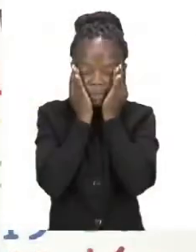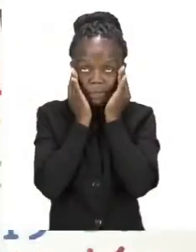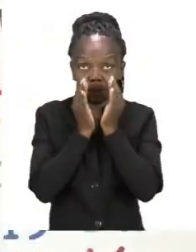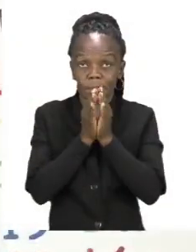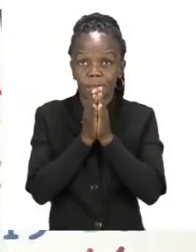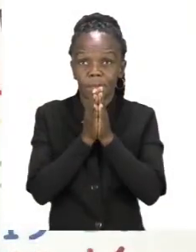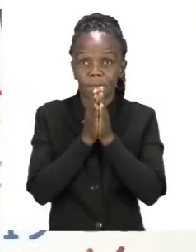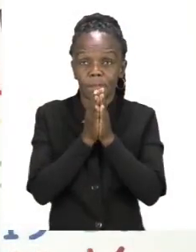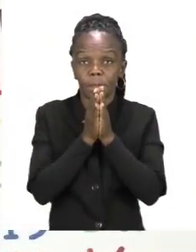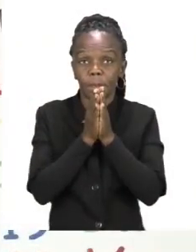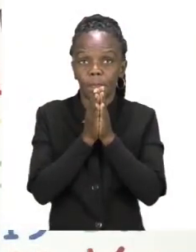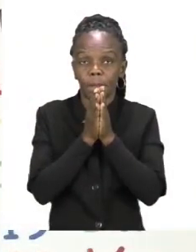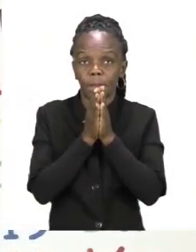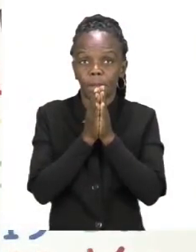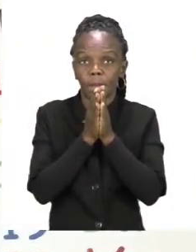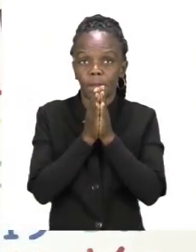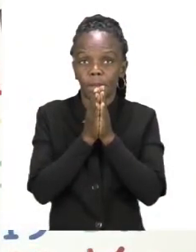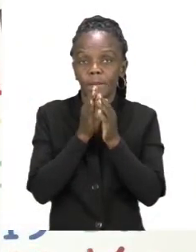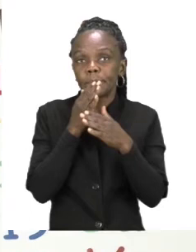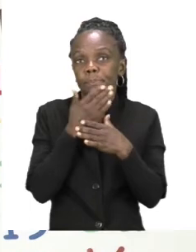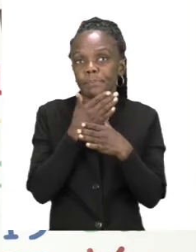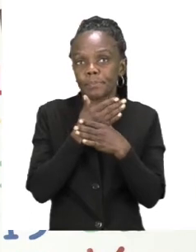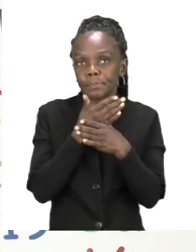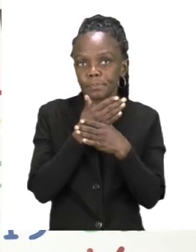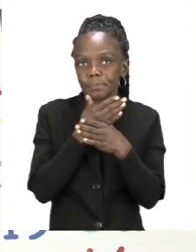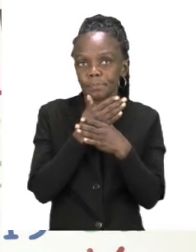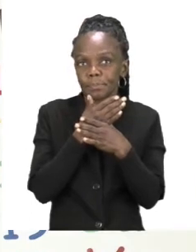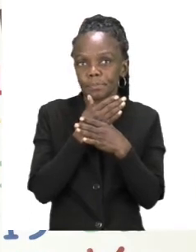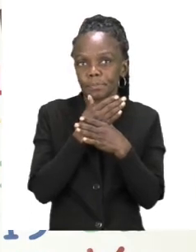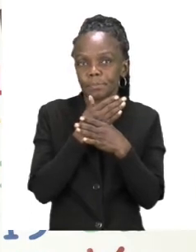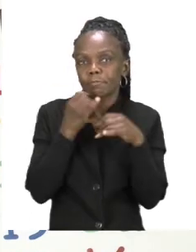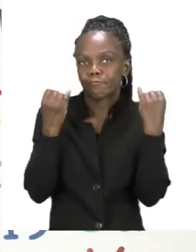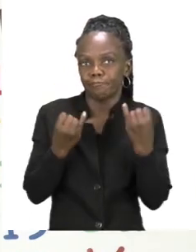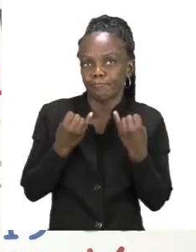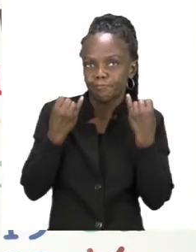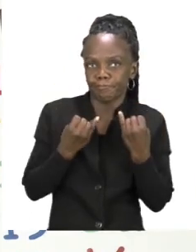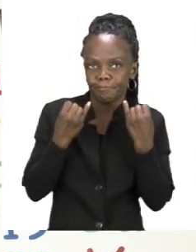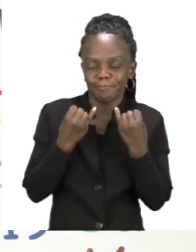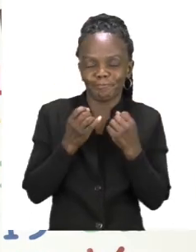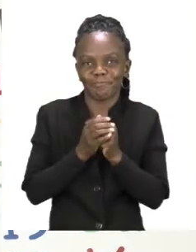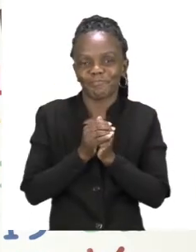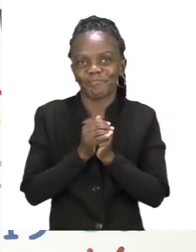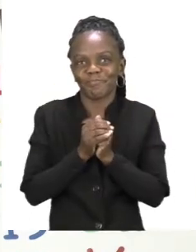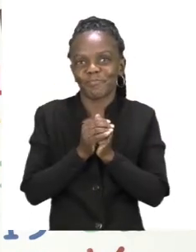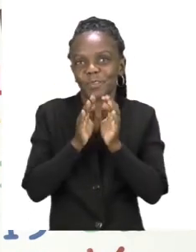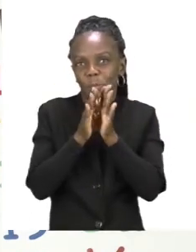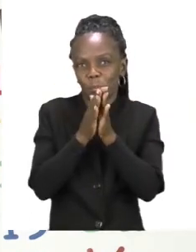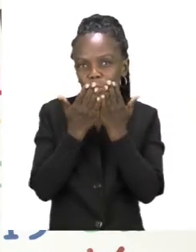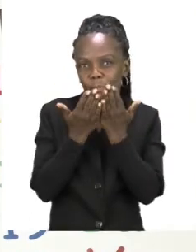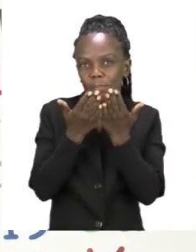For our next exercise, boys and girls, we are going to do something so much fun. Please can you turn to